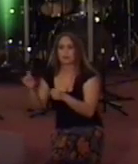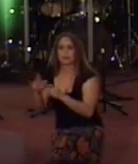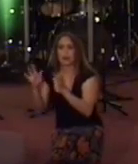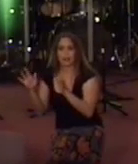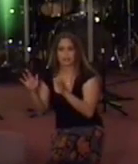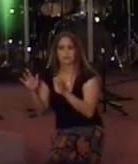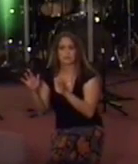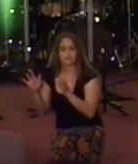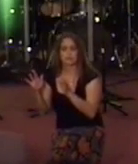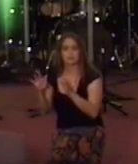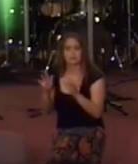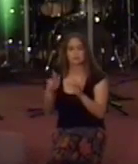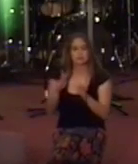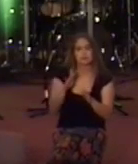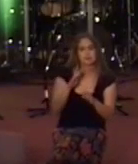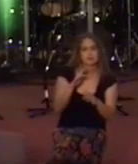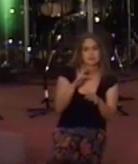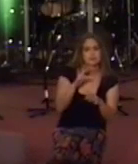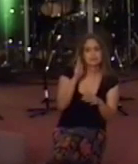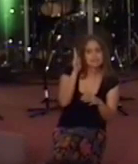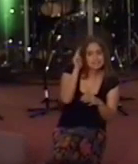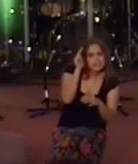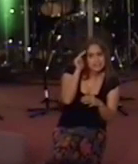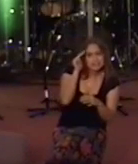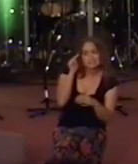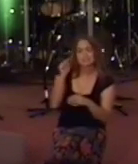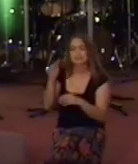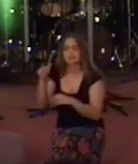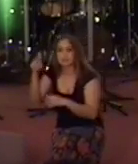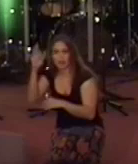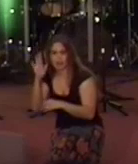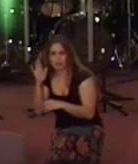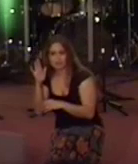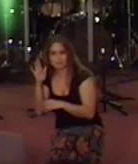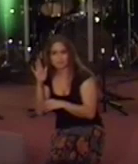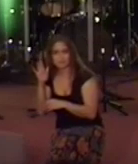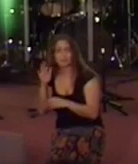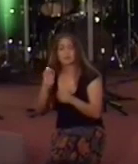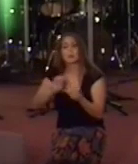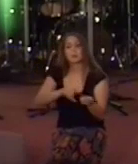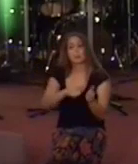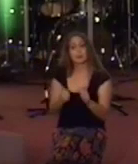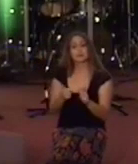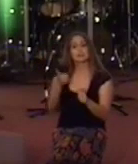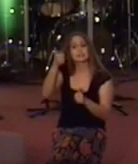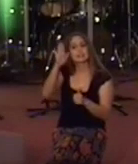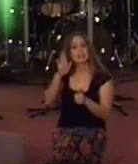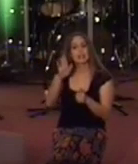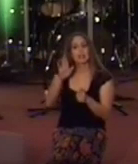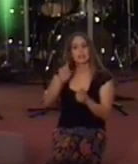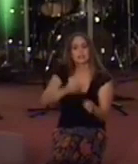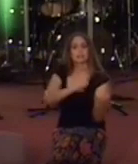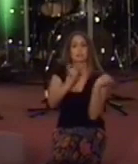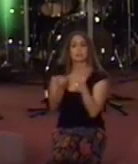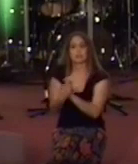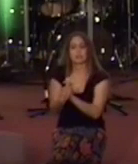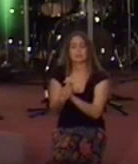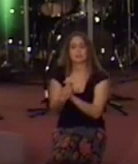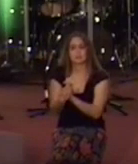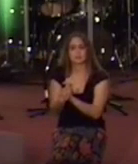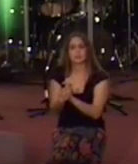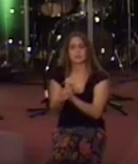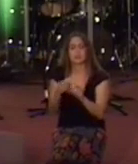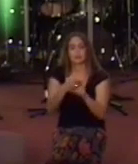The kingdom of Satan, the kingdom of God. And when we're baptized, God translates us. He takes us out of that